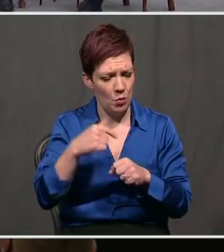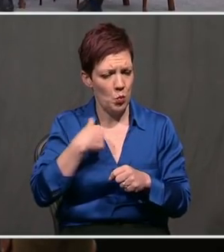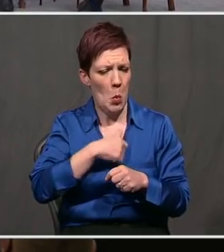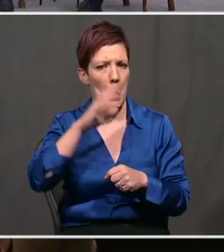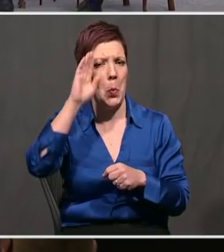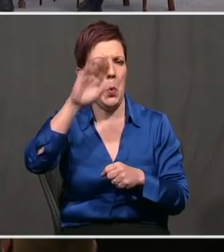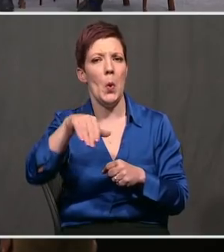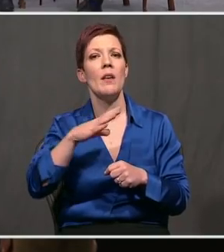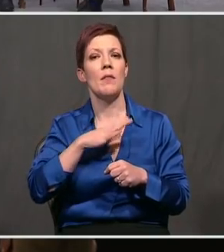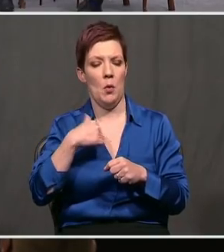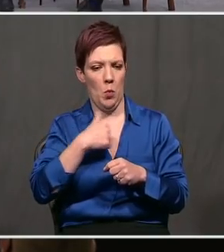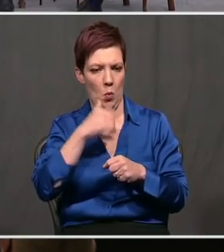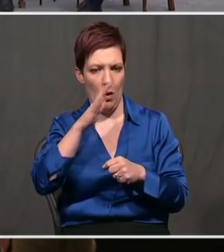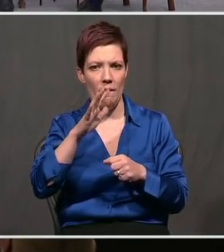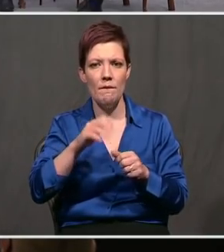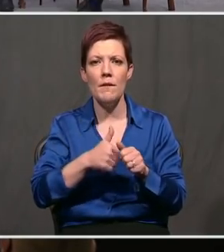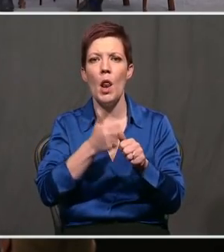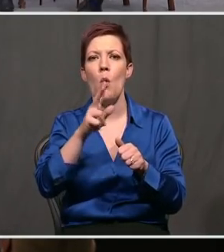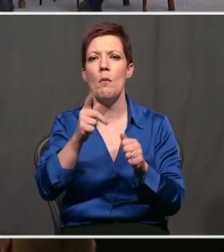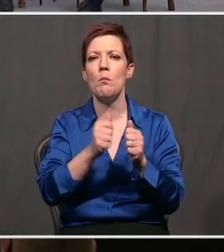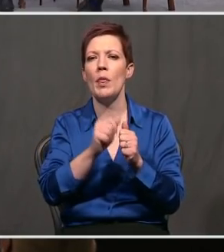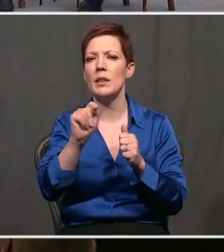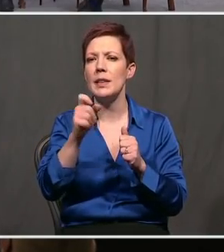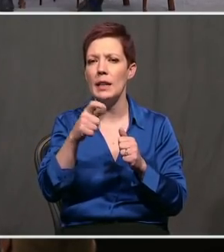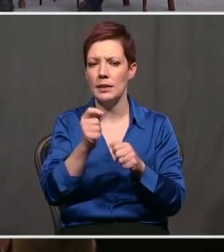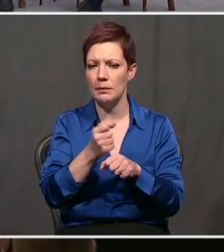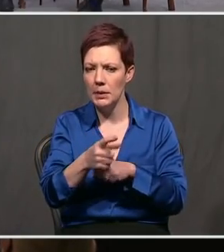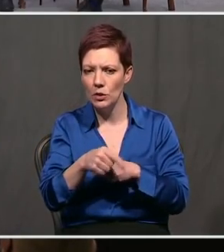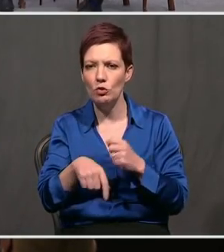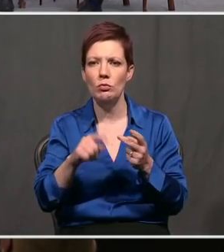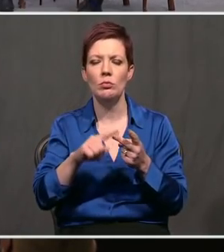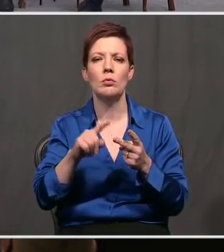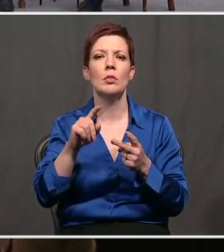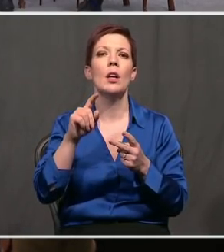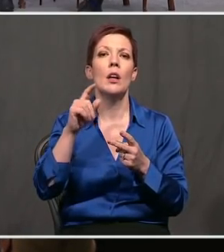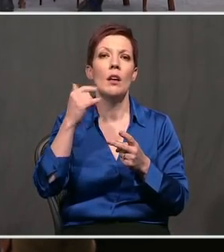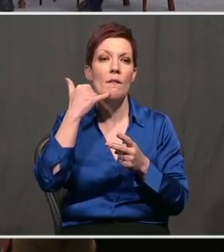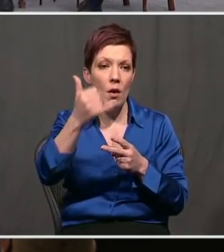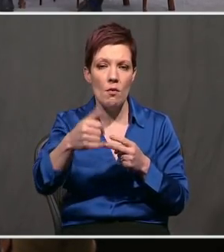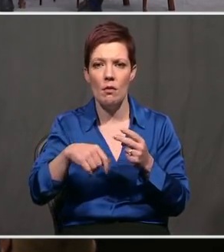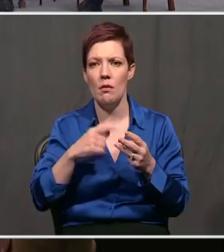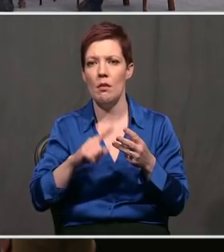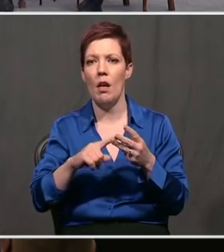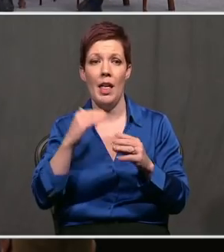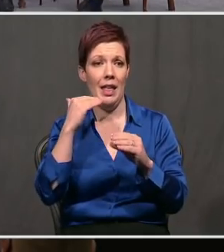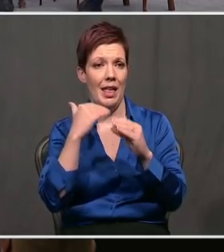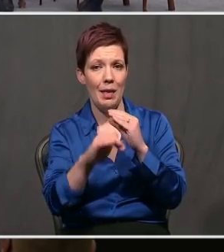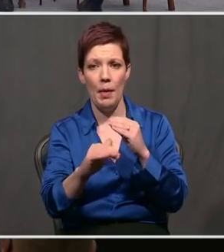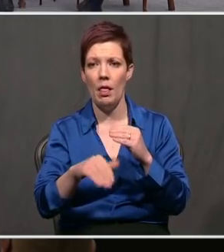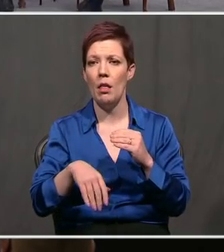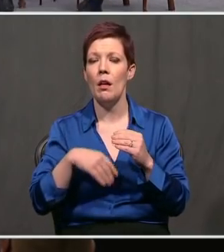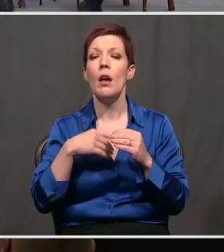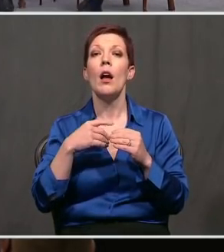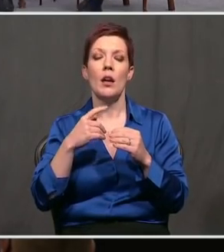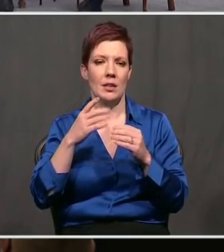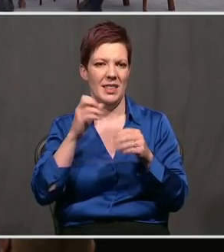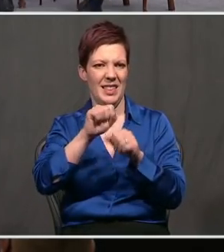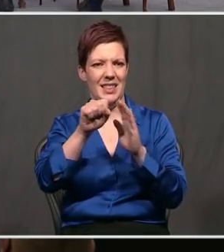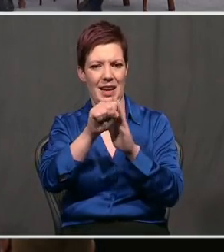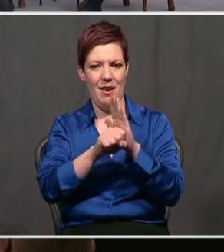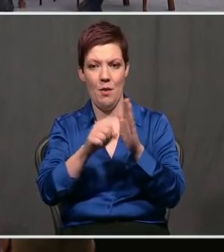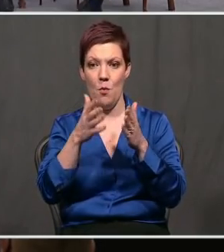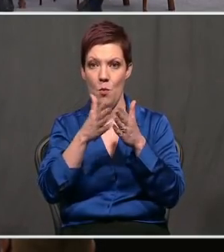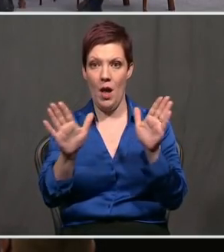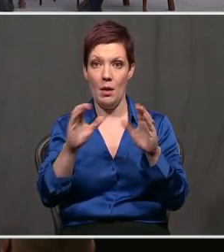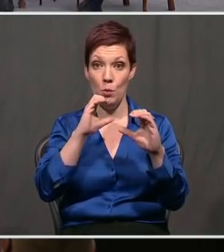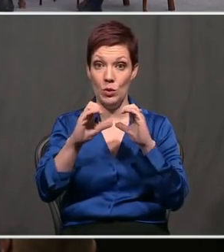that, we will be following up with text messages, with phone calls, with email reminders, and with a statewide communication plan to